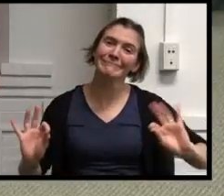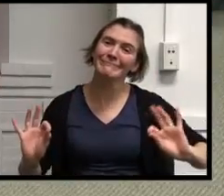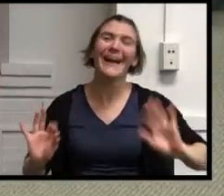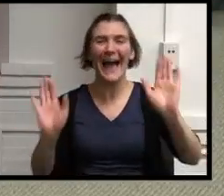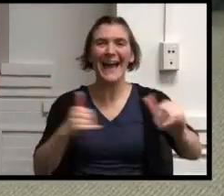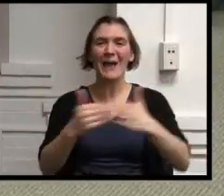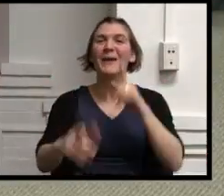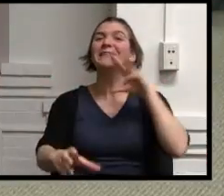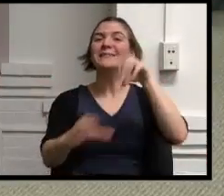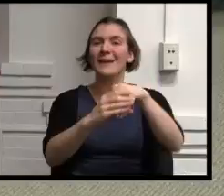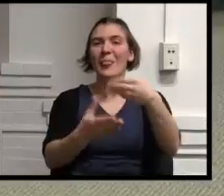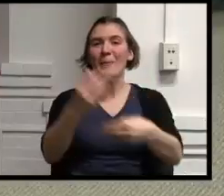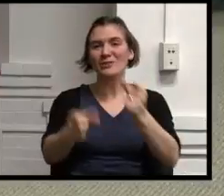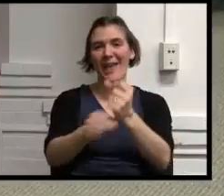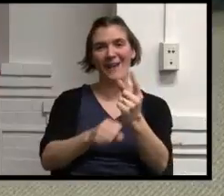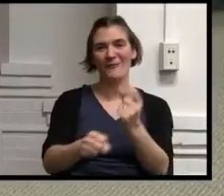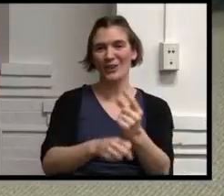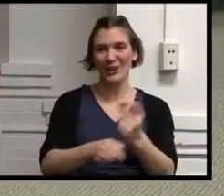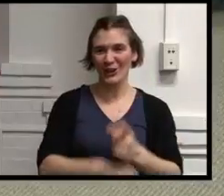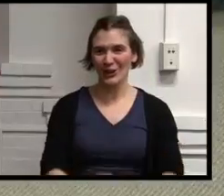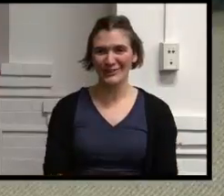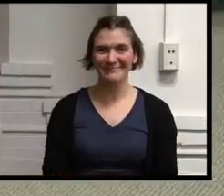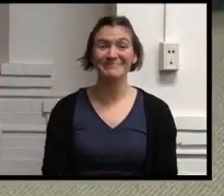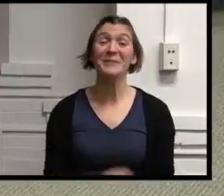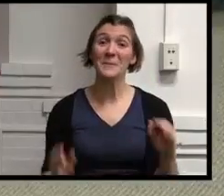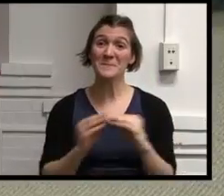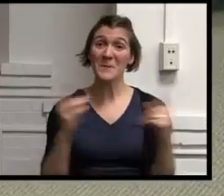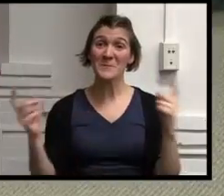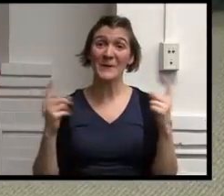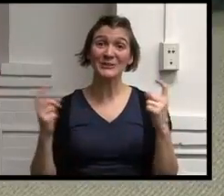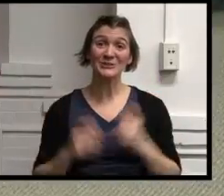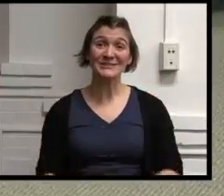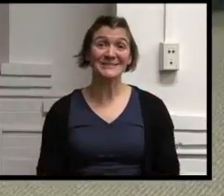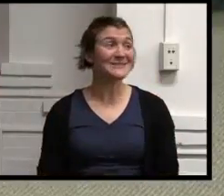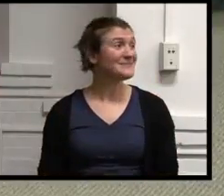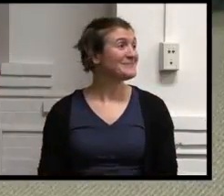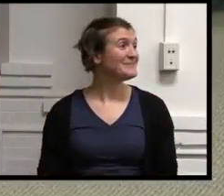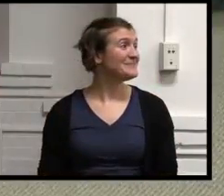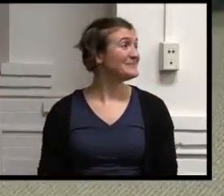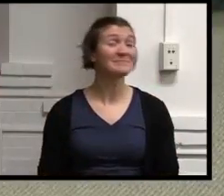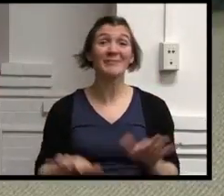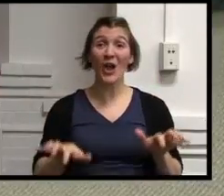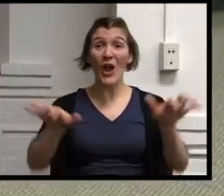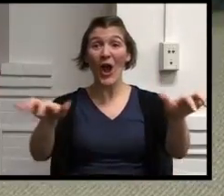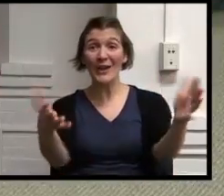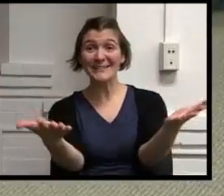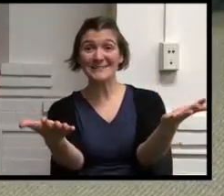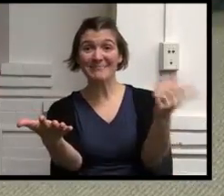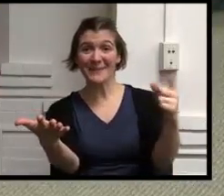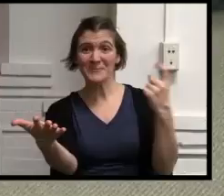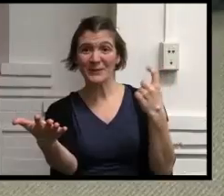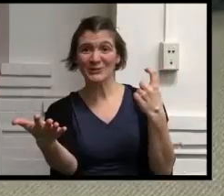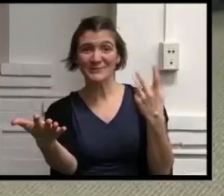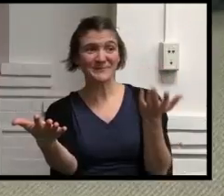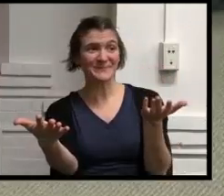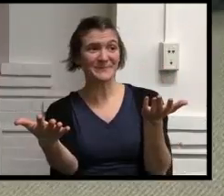Okay, thank you. Anybody else on the board have any questions? Must be a Anybody in petty attendance cash. have any